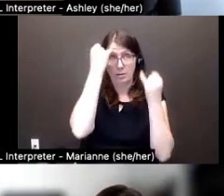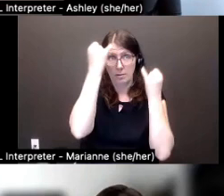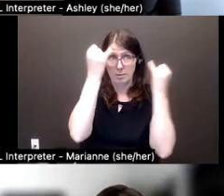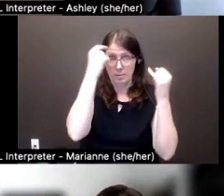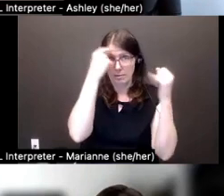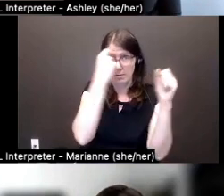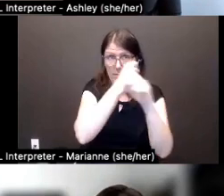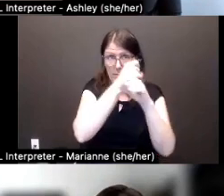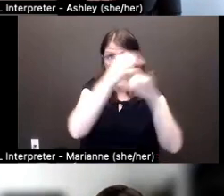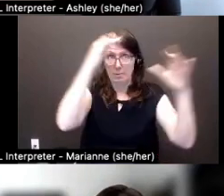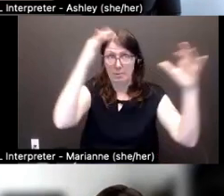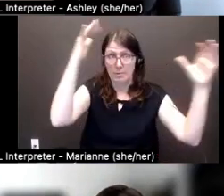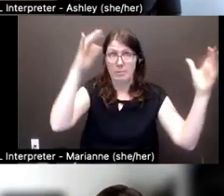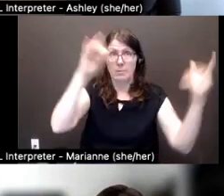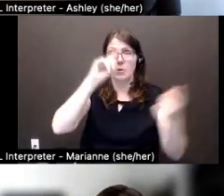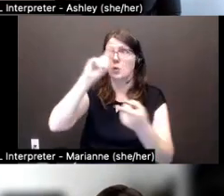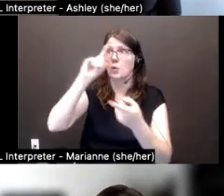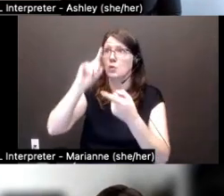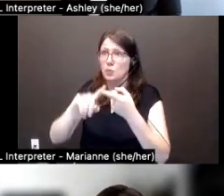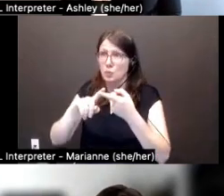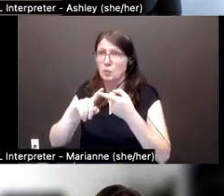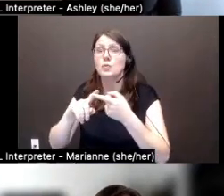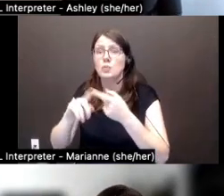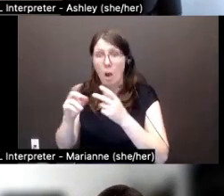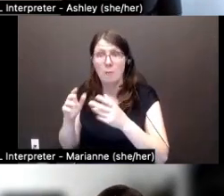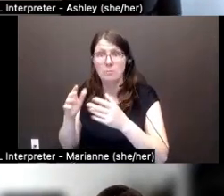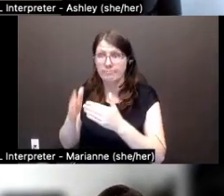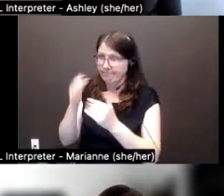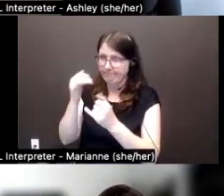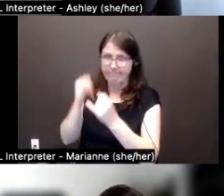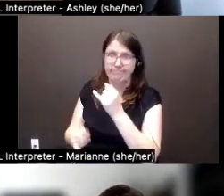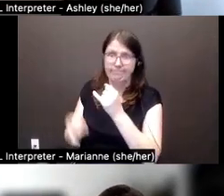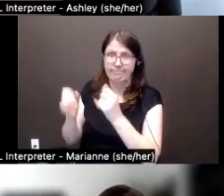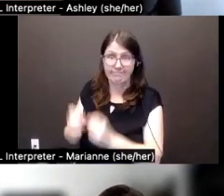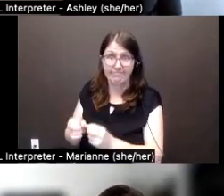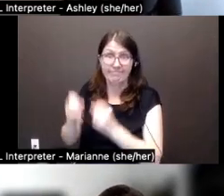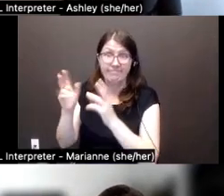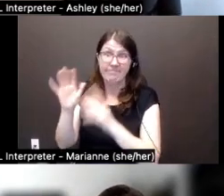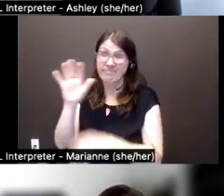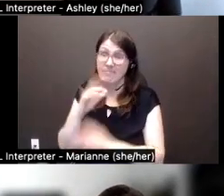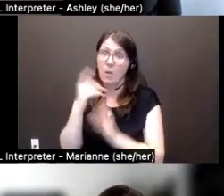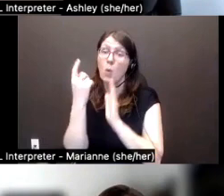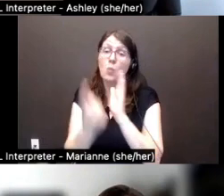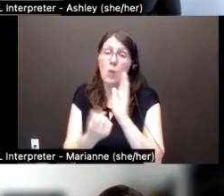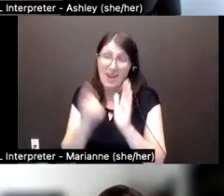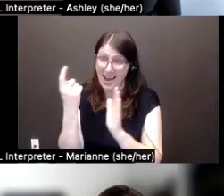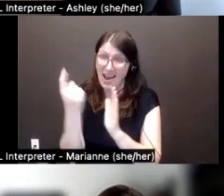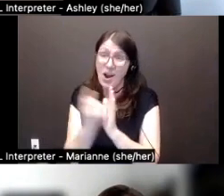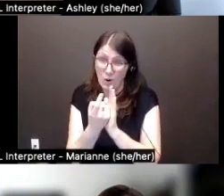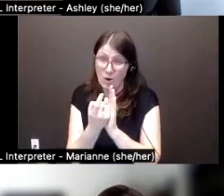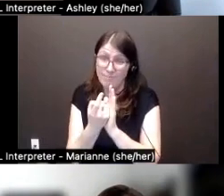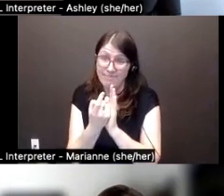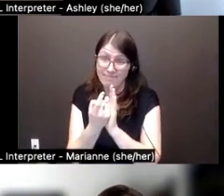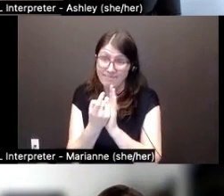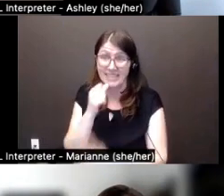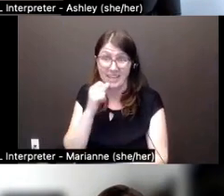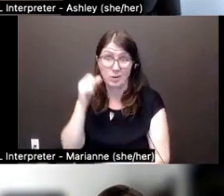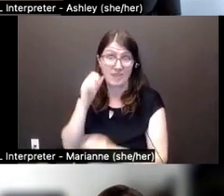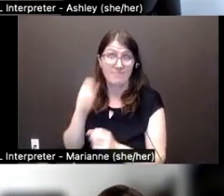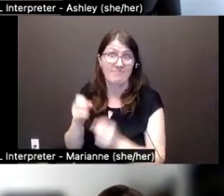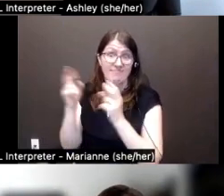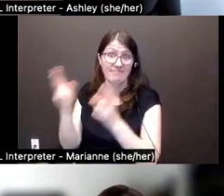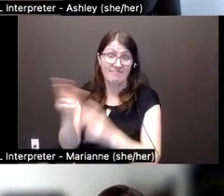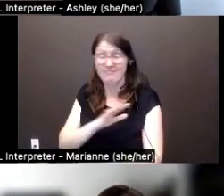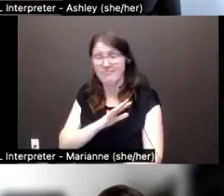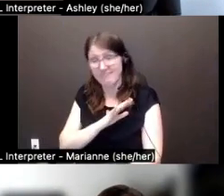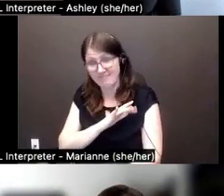putting in the content, the audio, and from start to finish. And I was able to publish that yesterday.